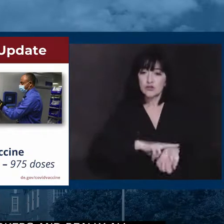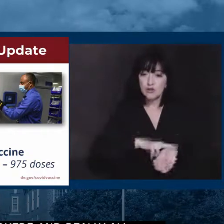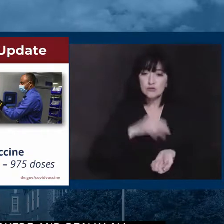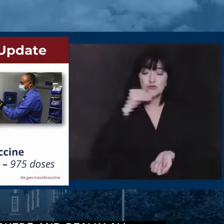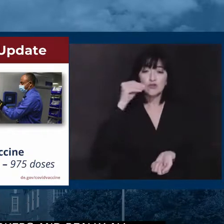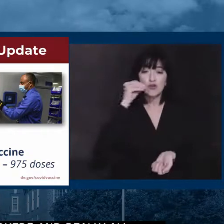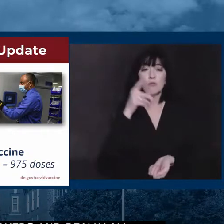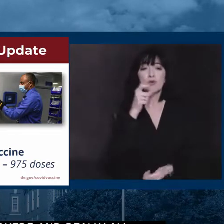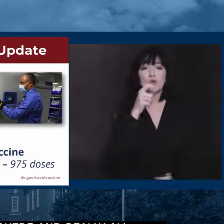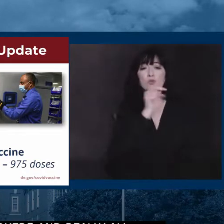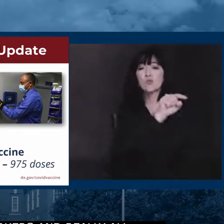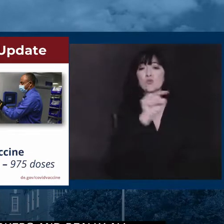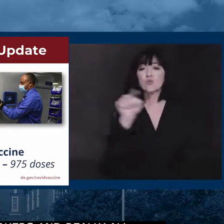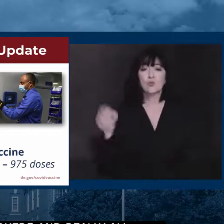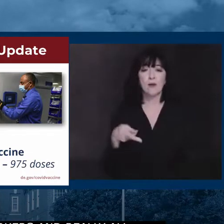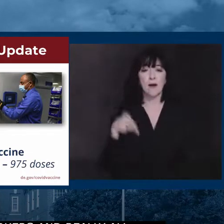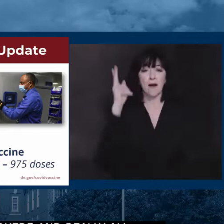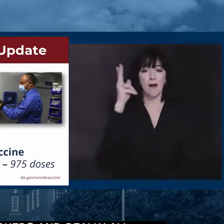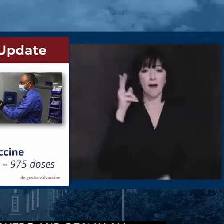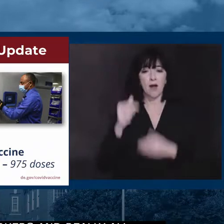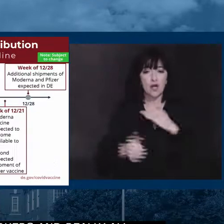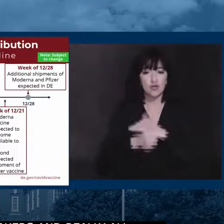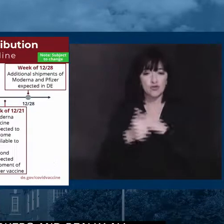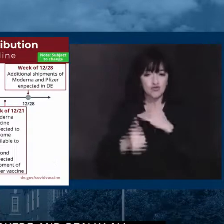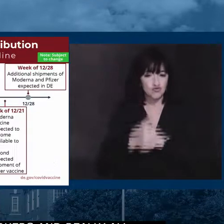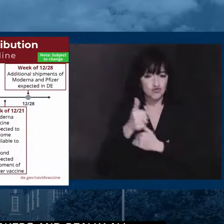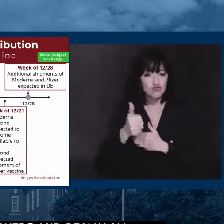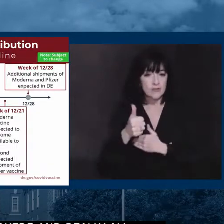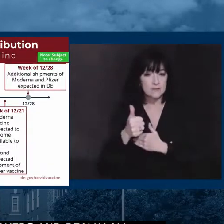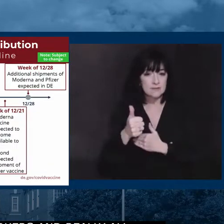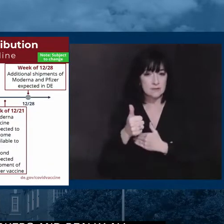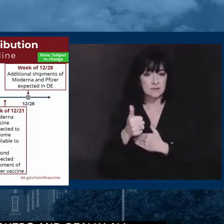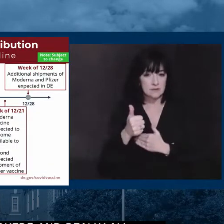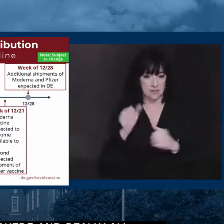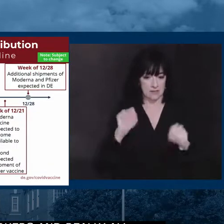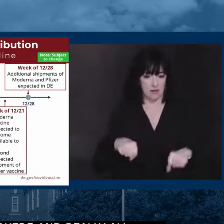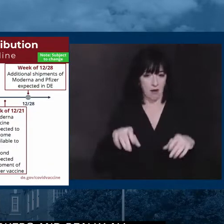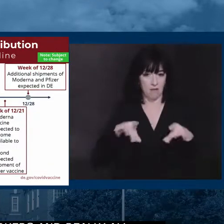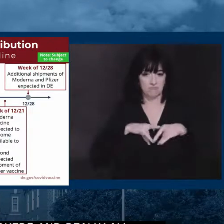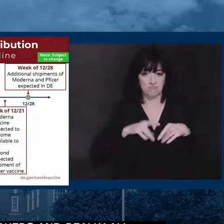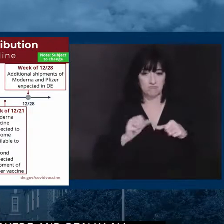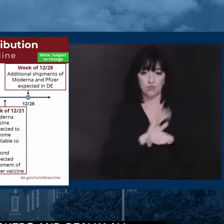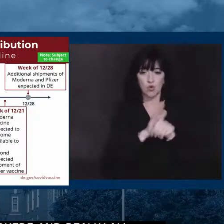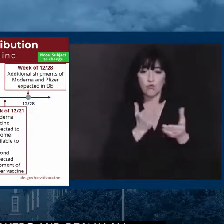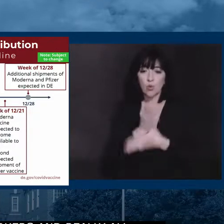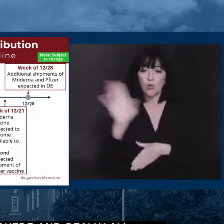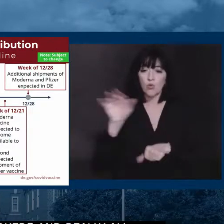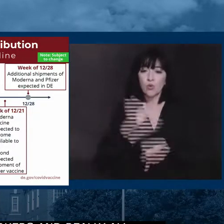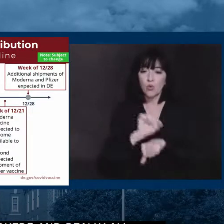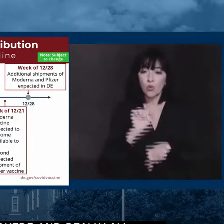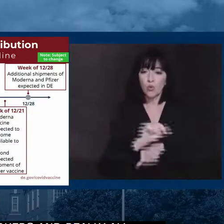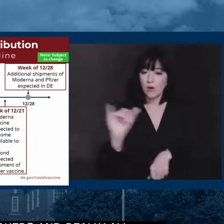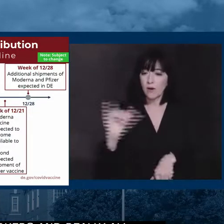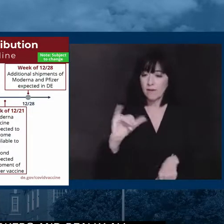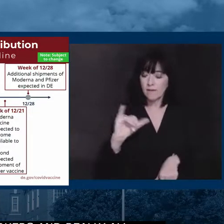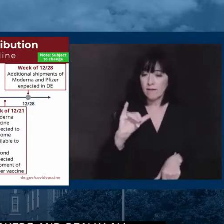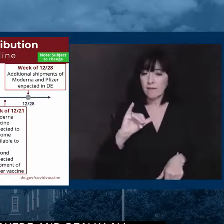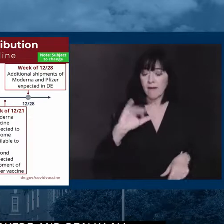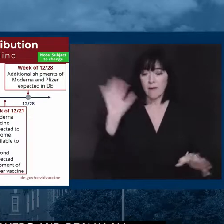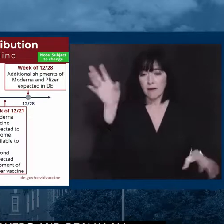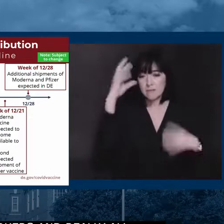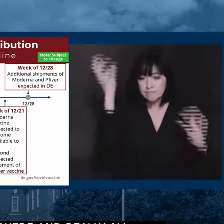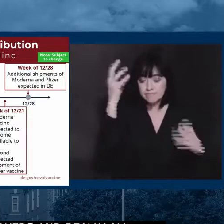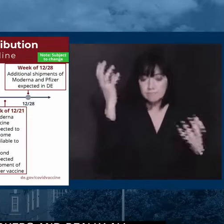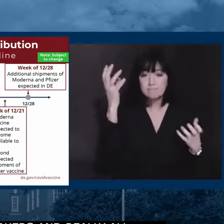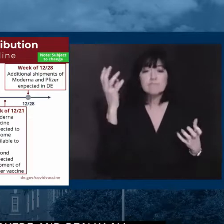their occupation. So on the next slide, let me talk a little bit about the timeline, where we are right now in the